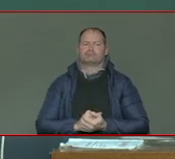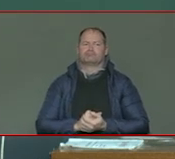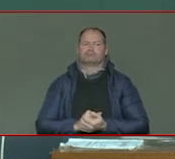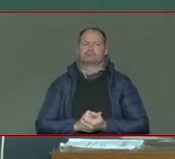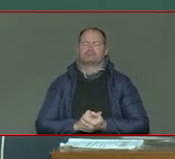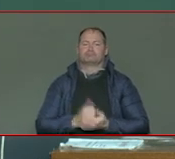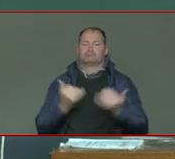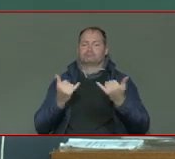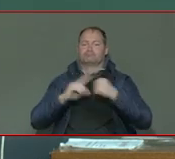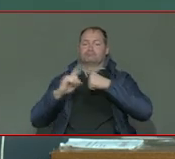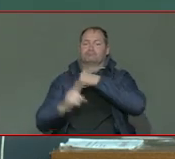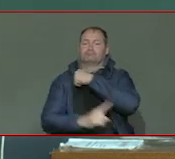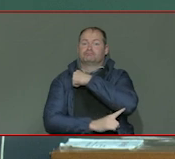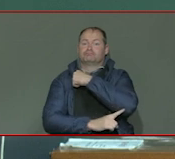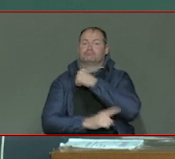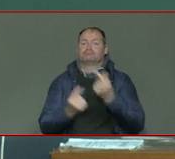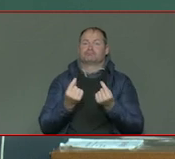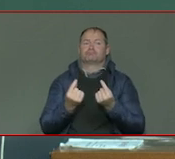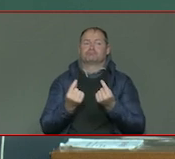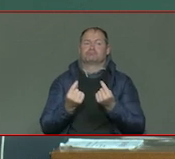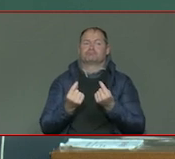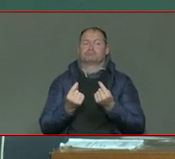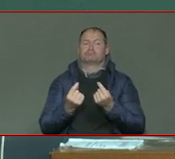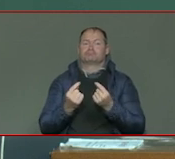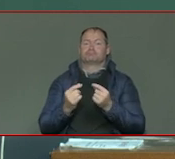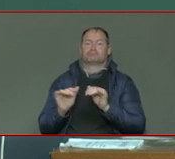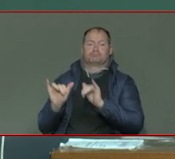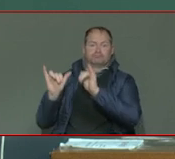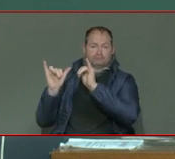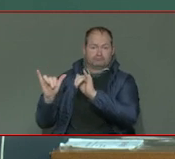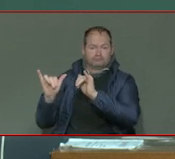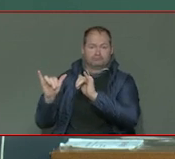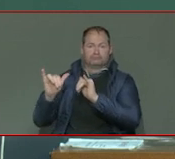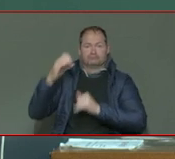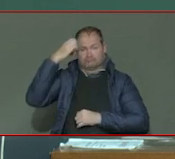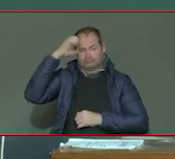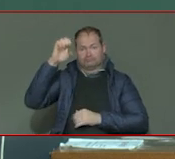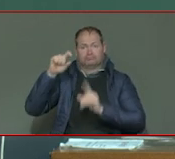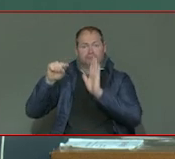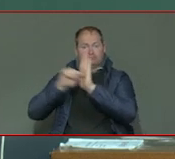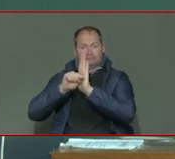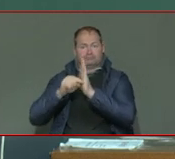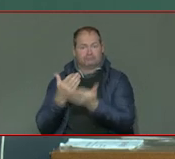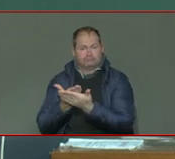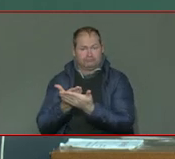And lastly, people, you can keep it like that with a negative exponent